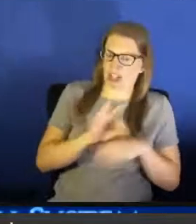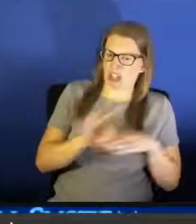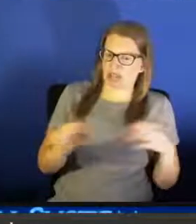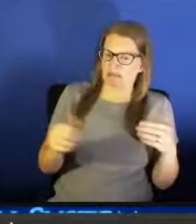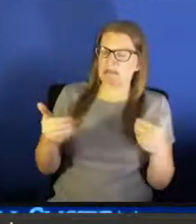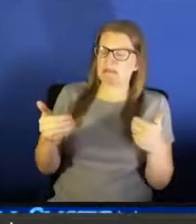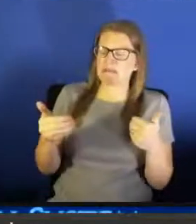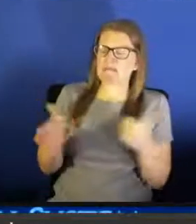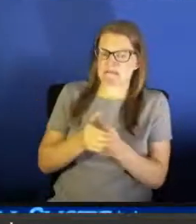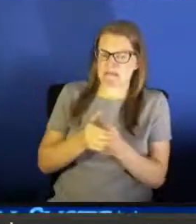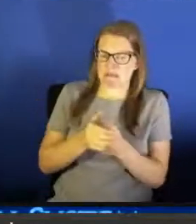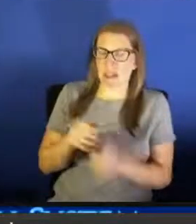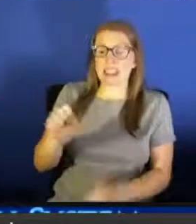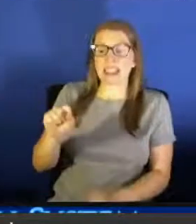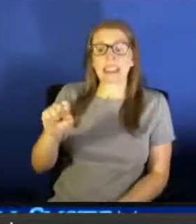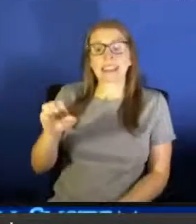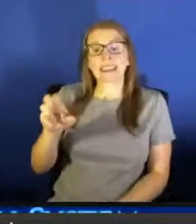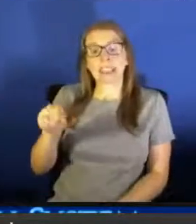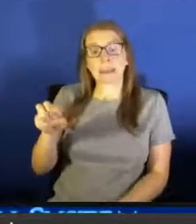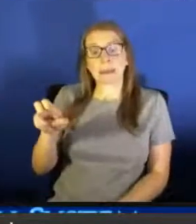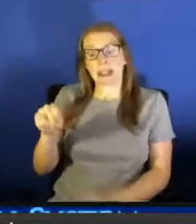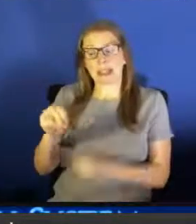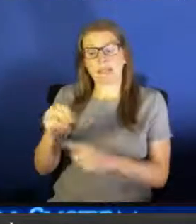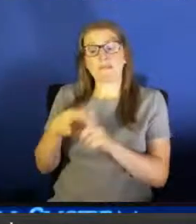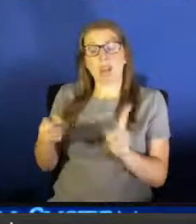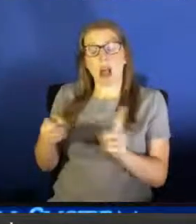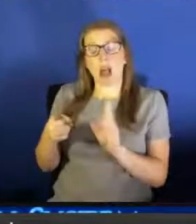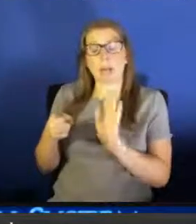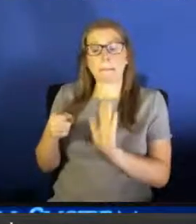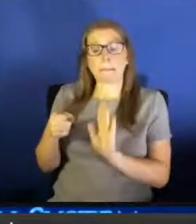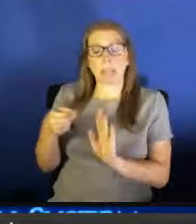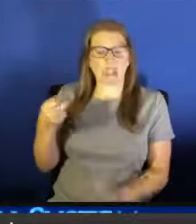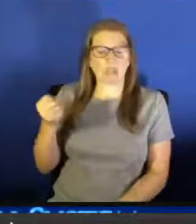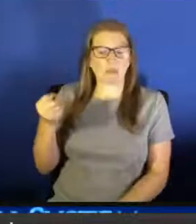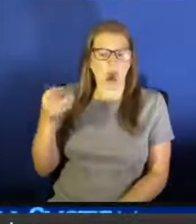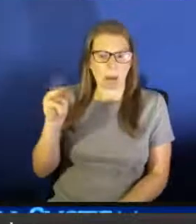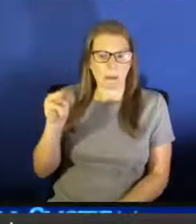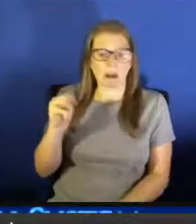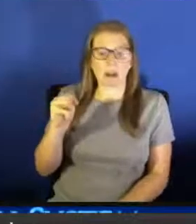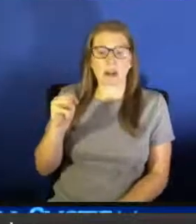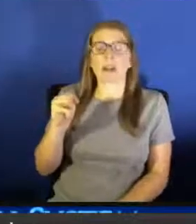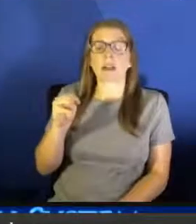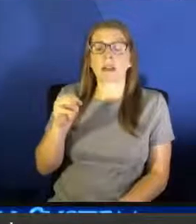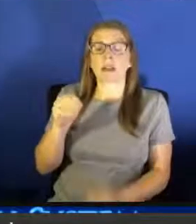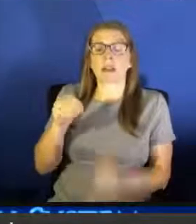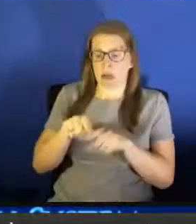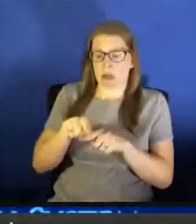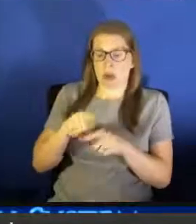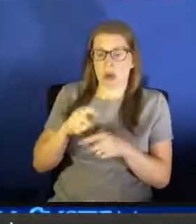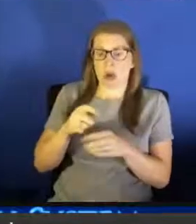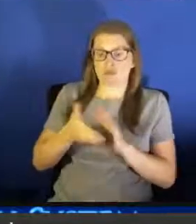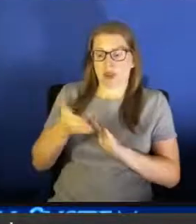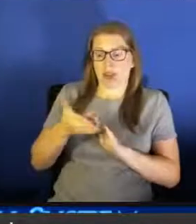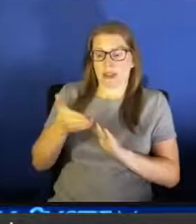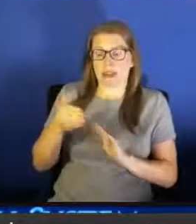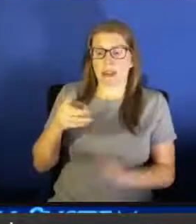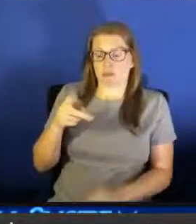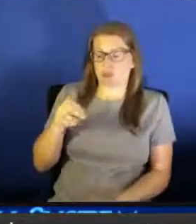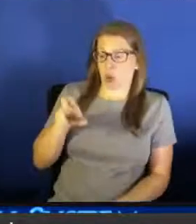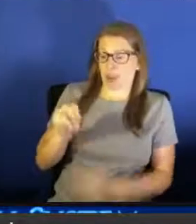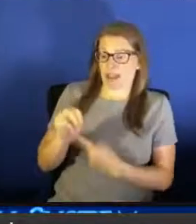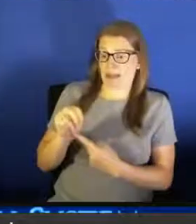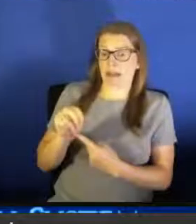semen that comes from the seminal vesicles and the sperm that comes from vas deferens is processed by this protein, and it helps